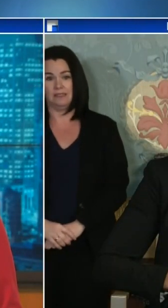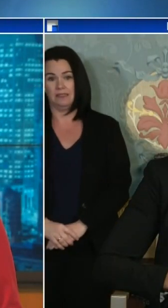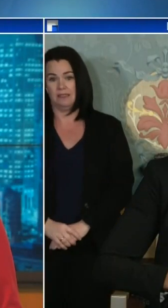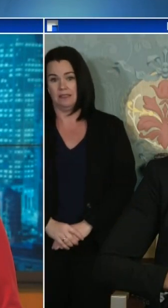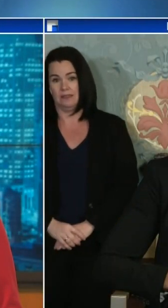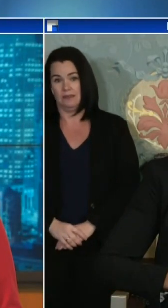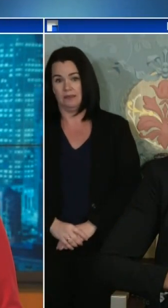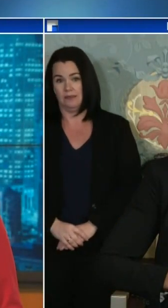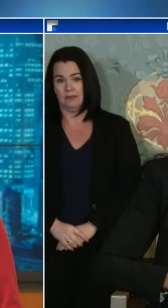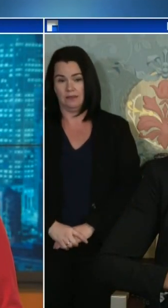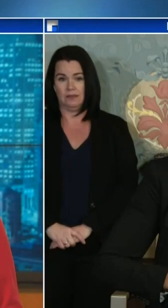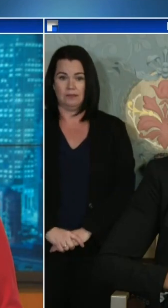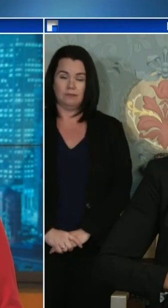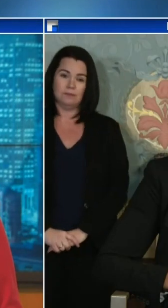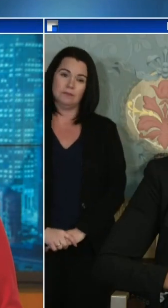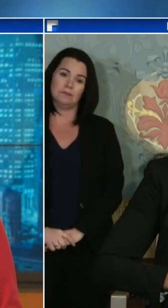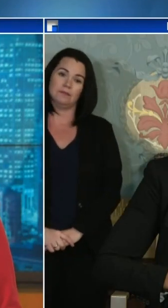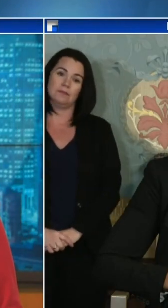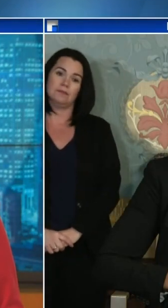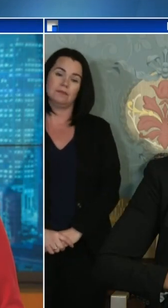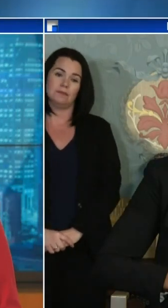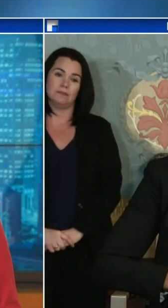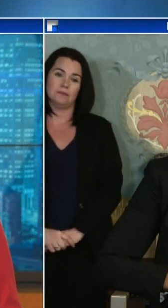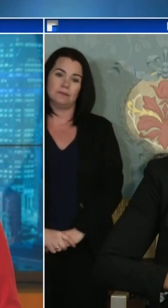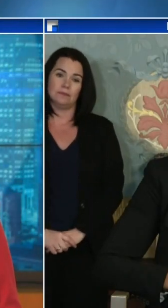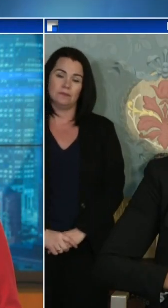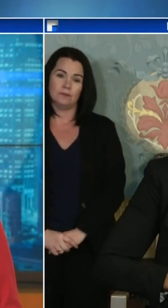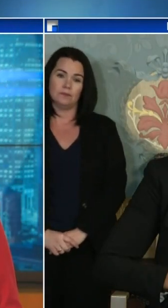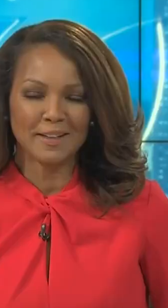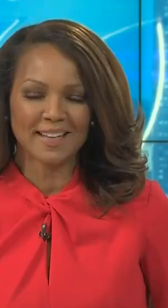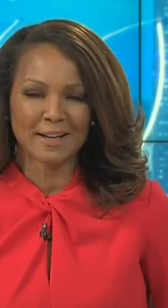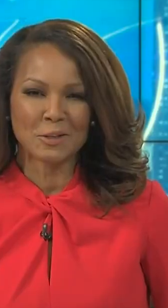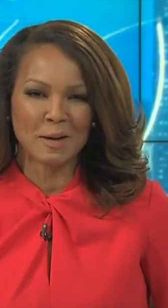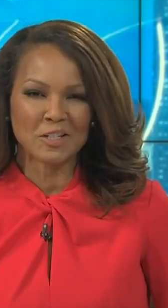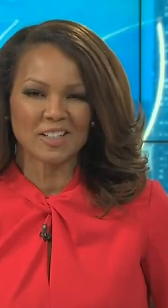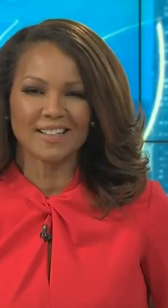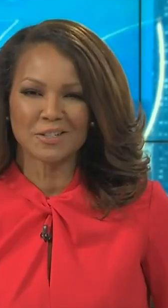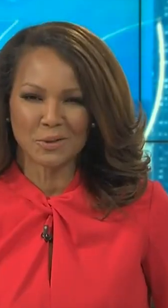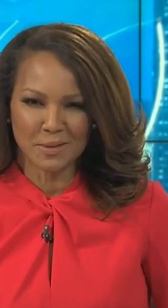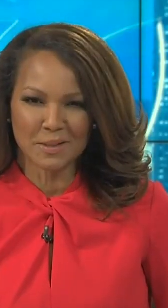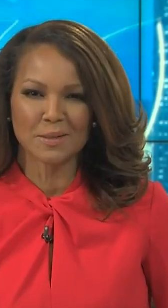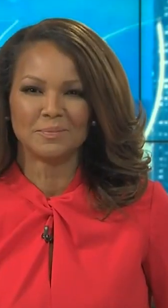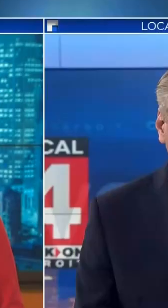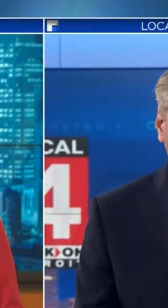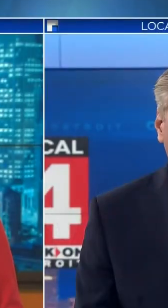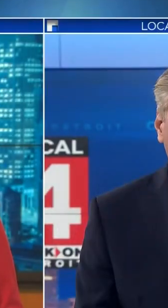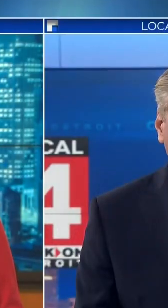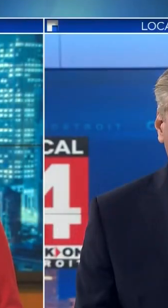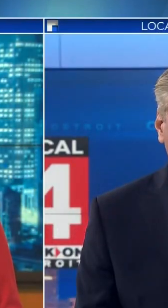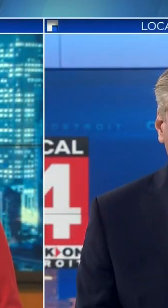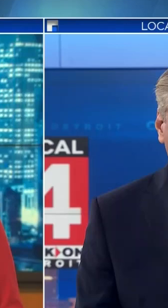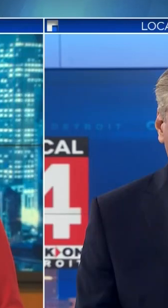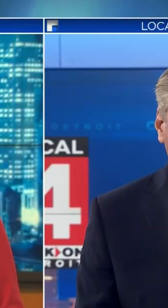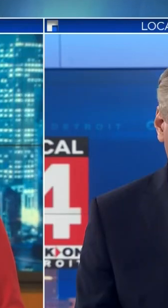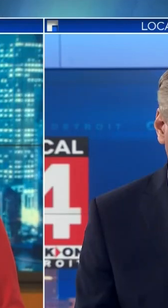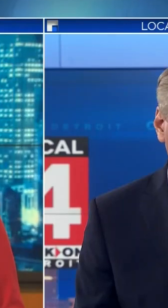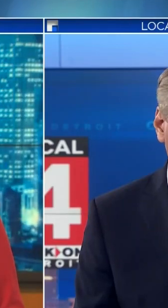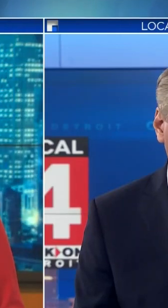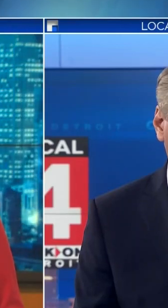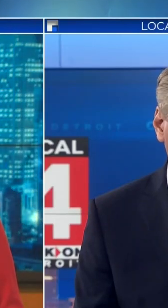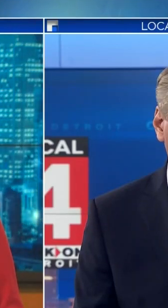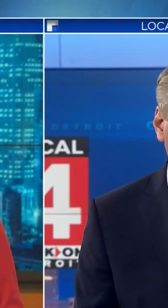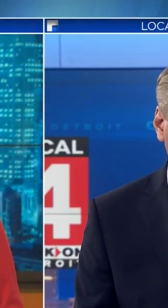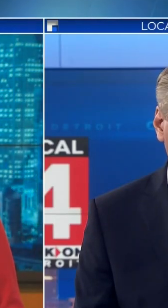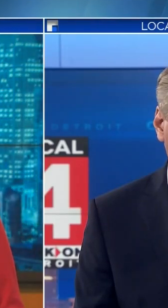All right thank you both of you. Devin the next question is yours. Yeah Caroline I think my